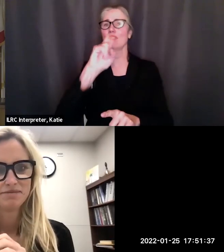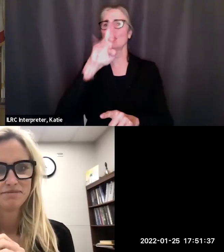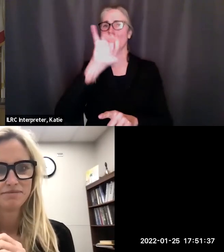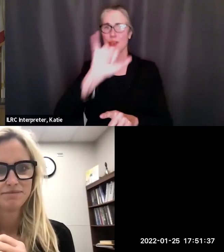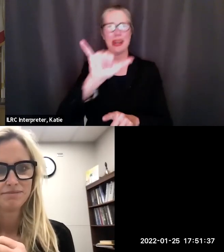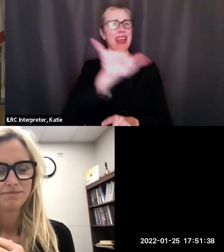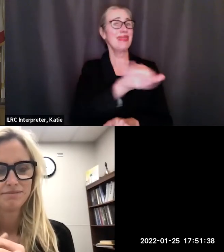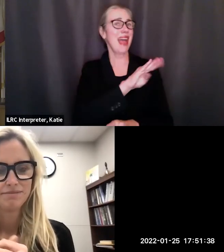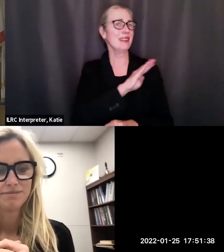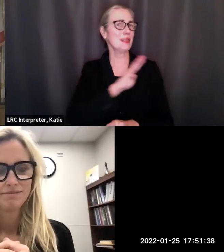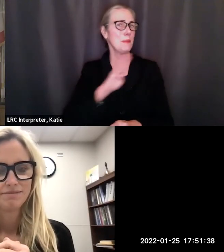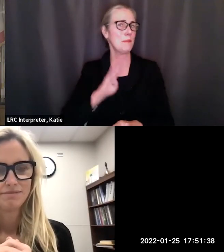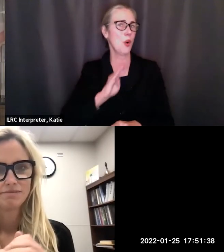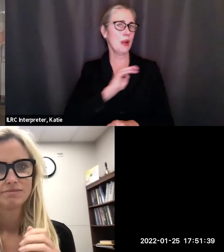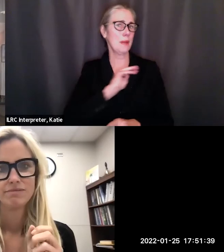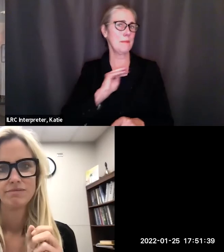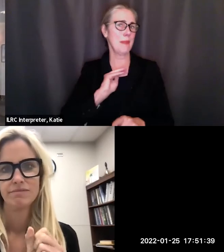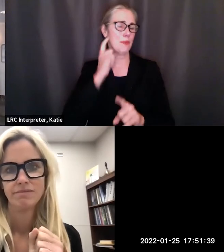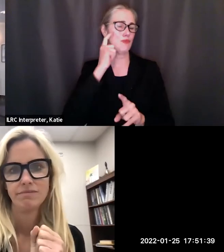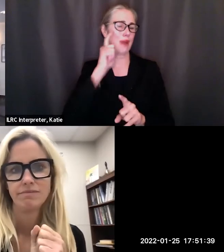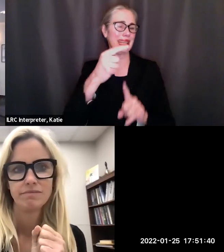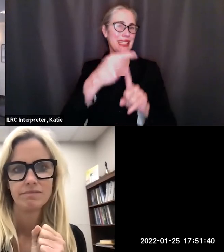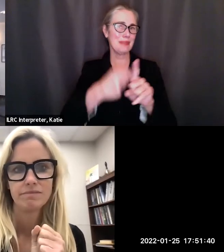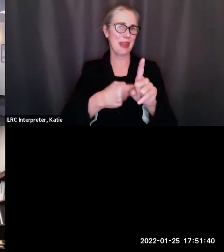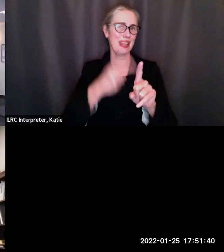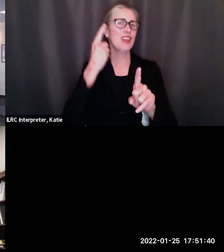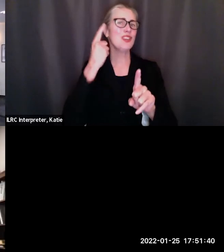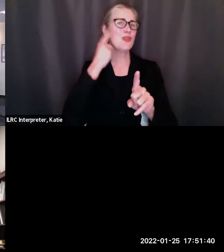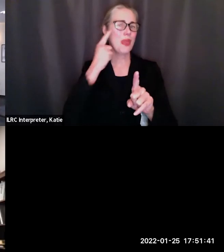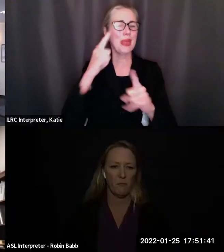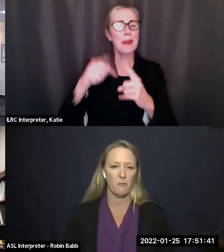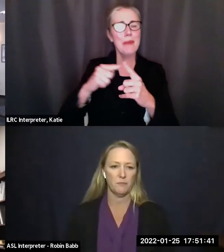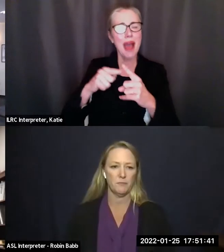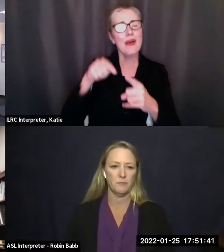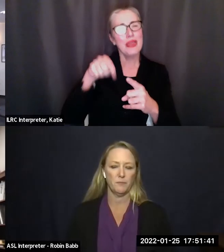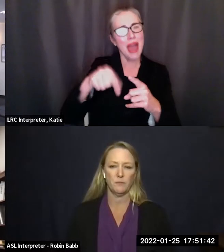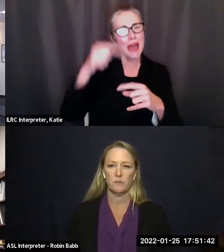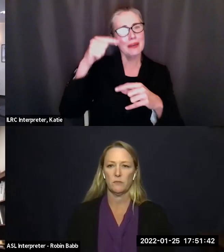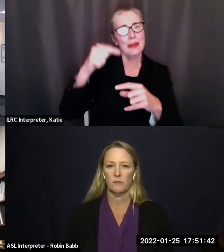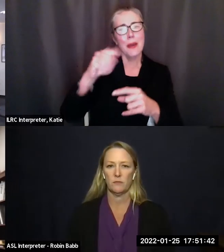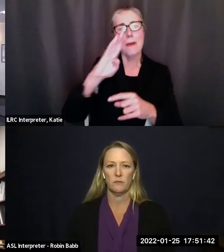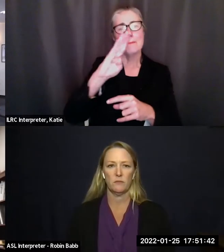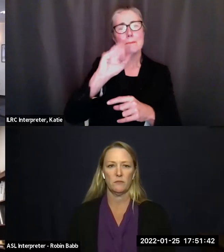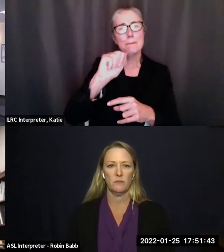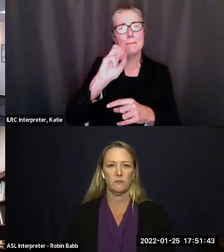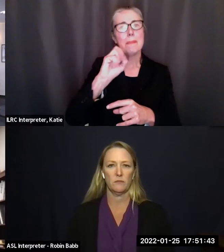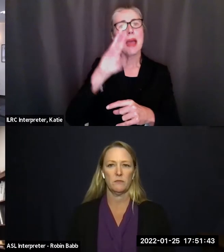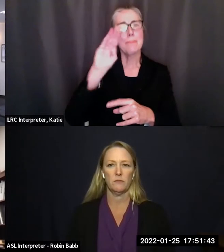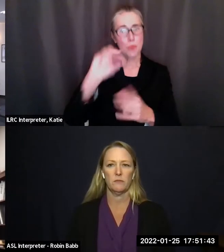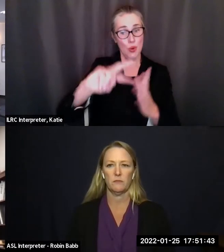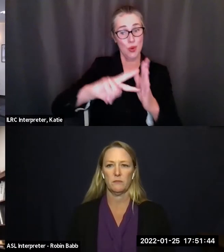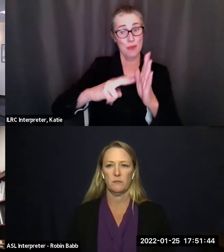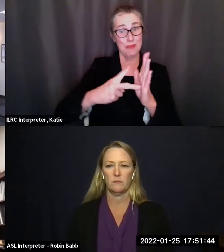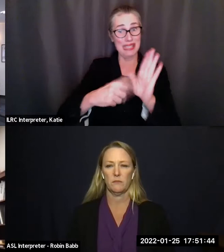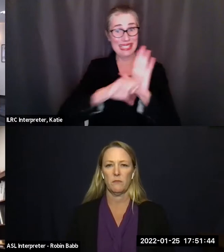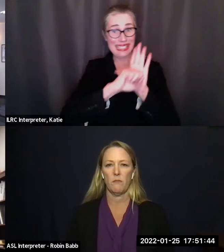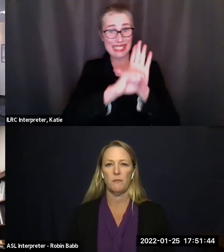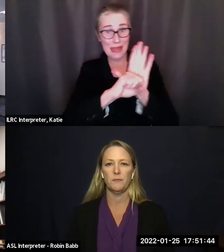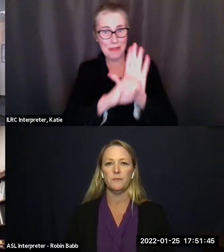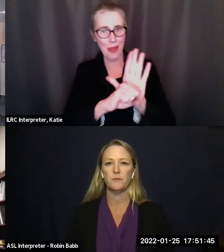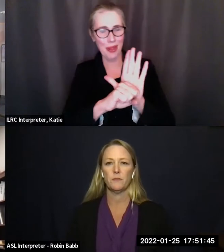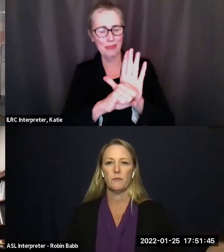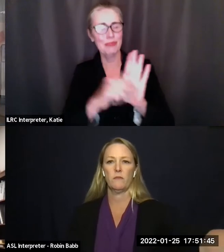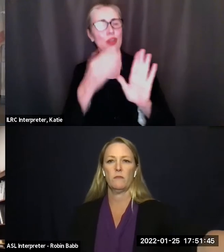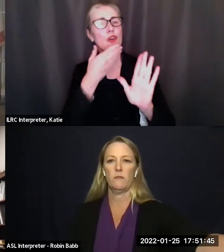encouragement from the bamboo and know that good things take time with that that is the end of my superintendent's report thank you